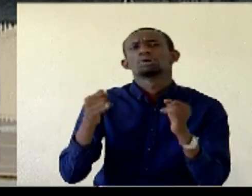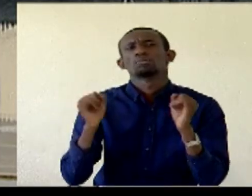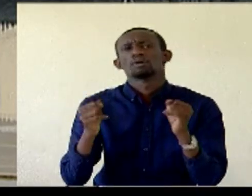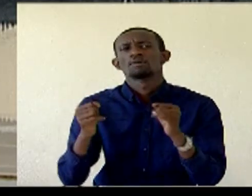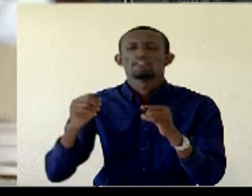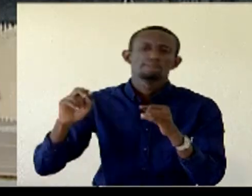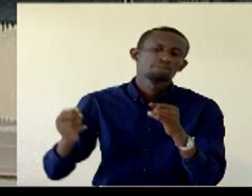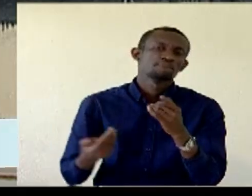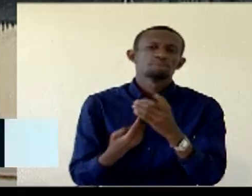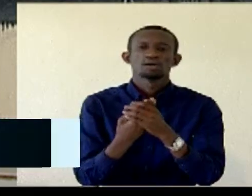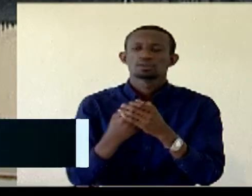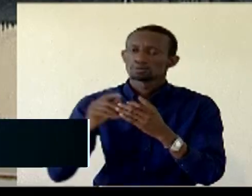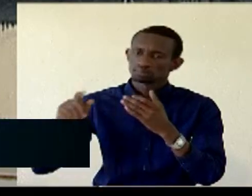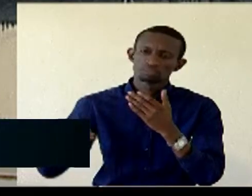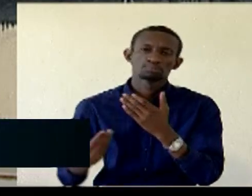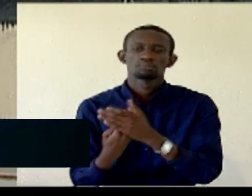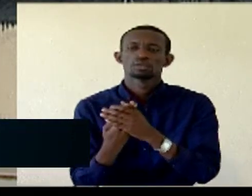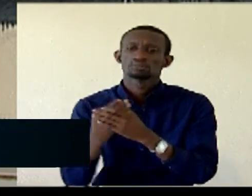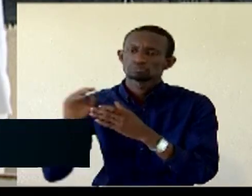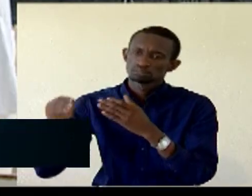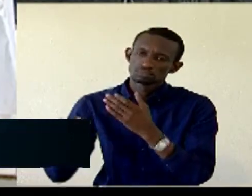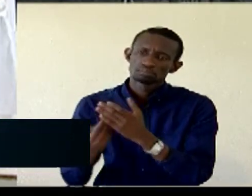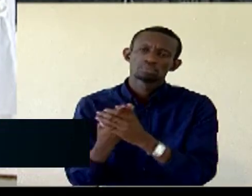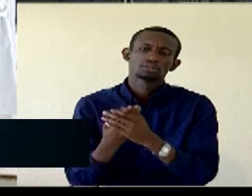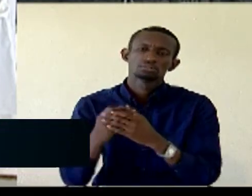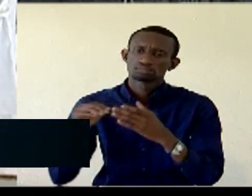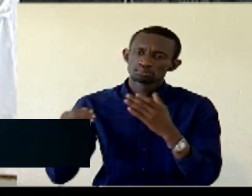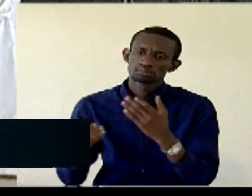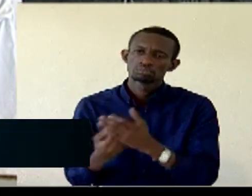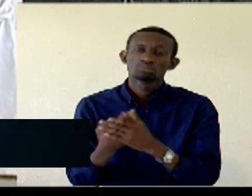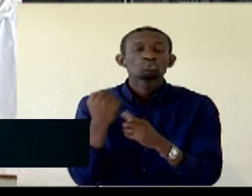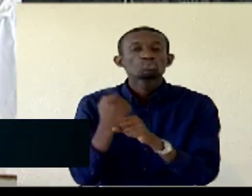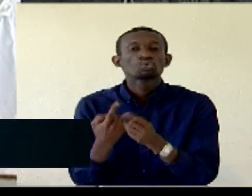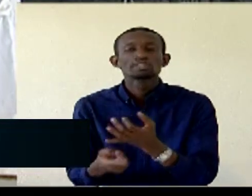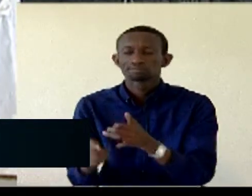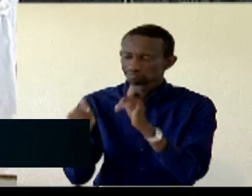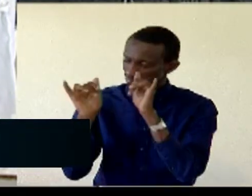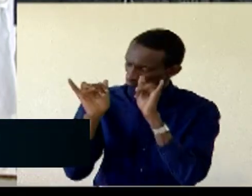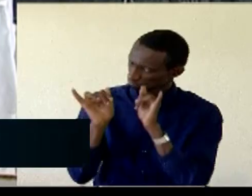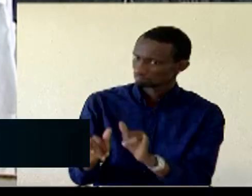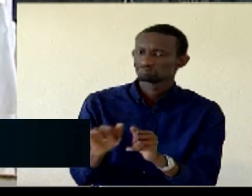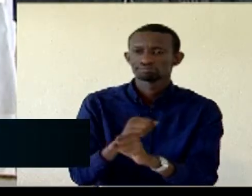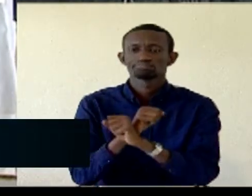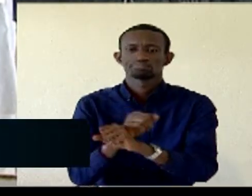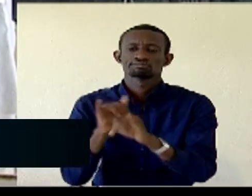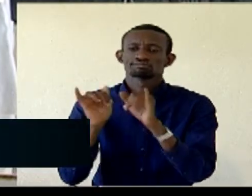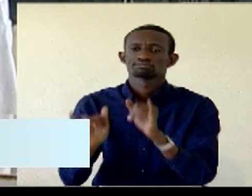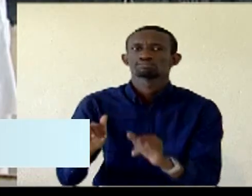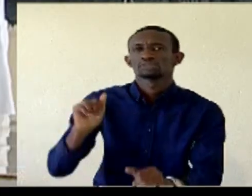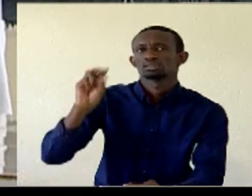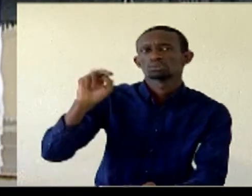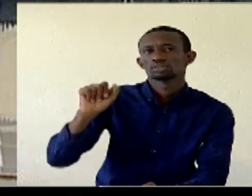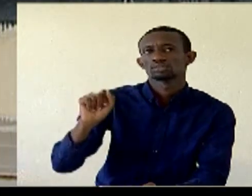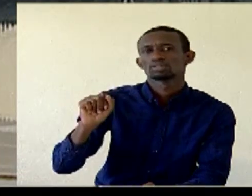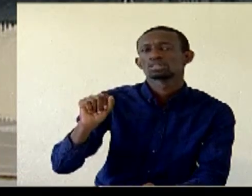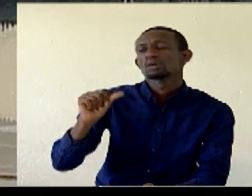inside, again, once again, to stabilize the anion as these ones now move out.